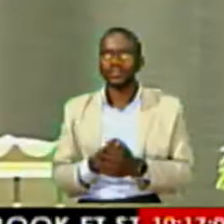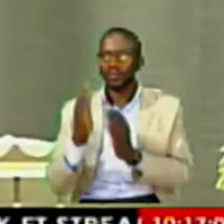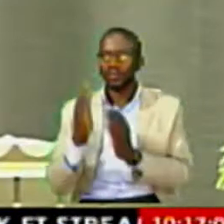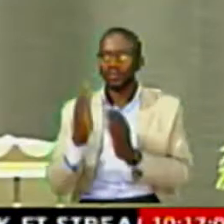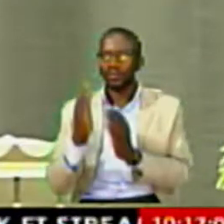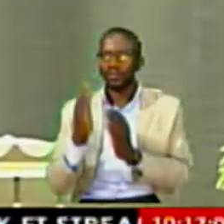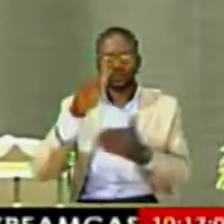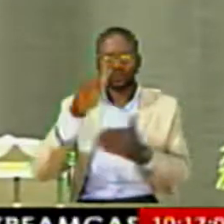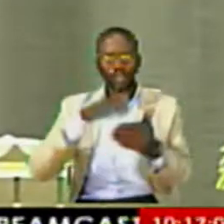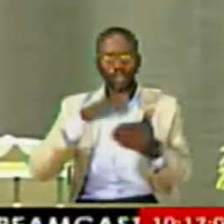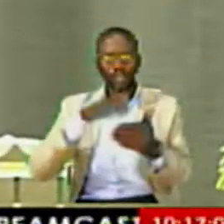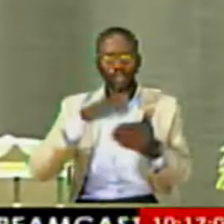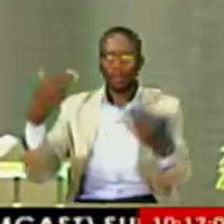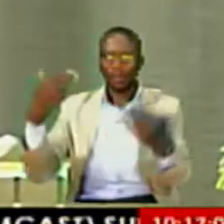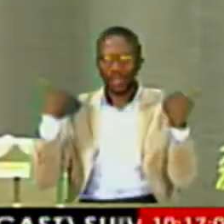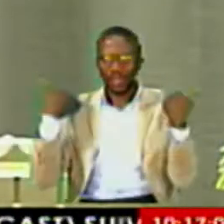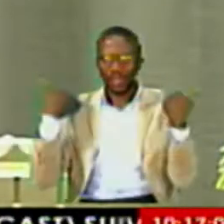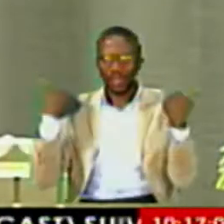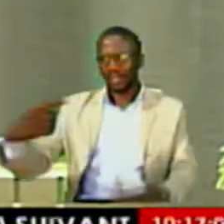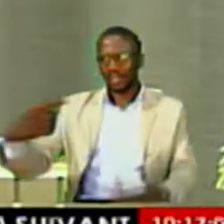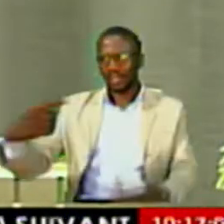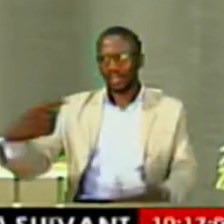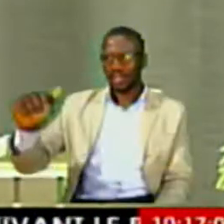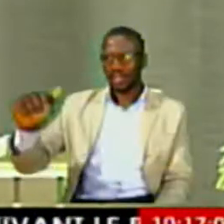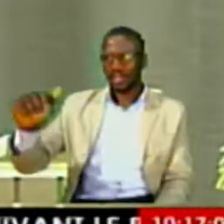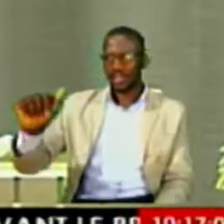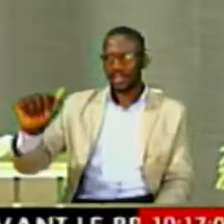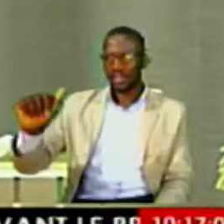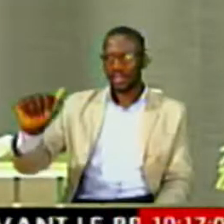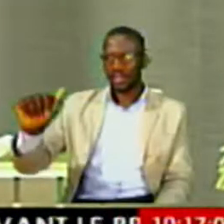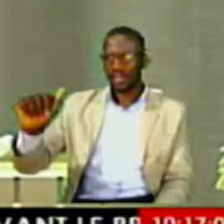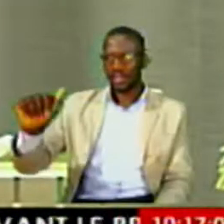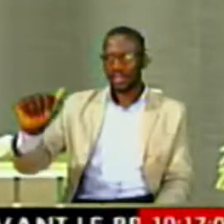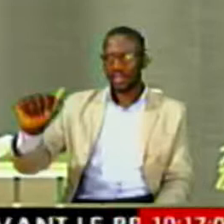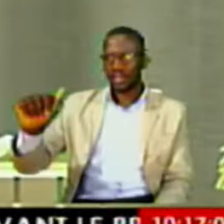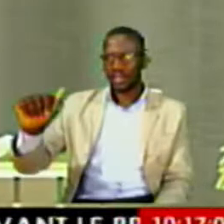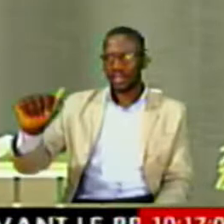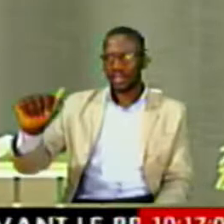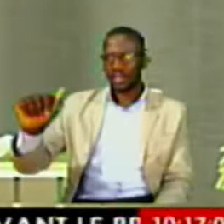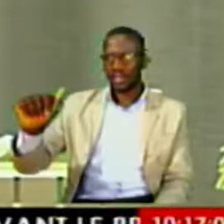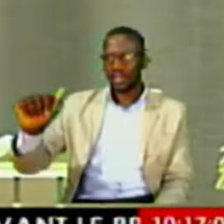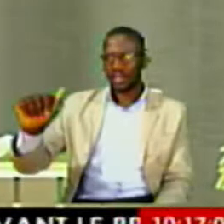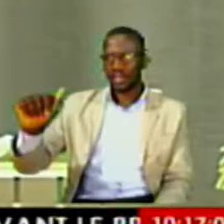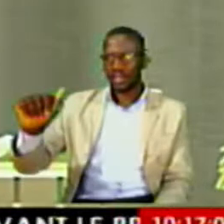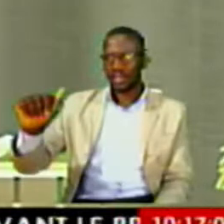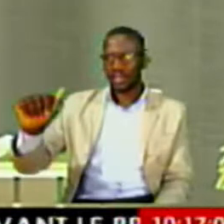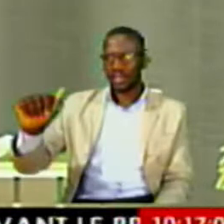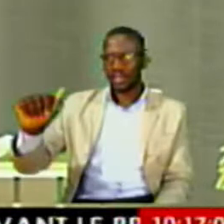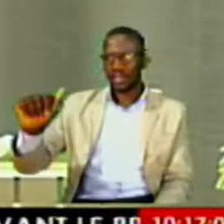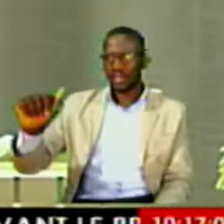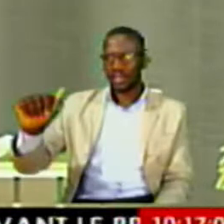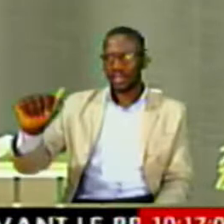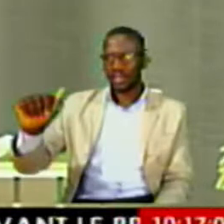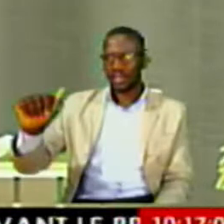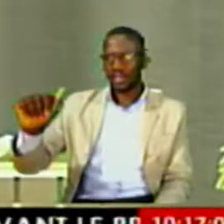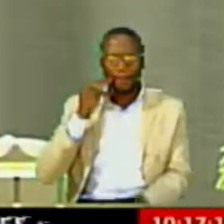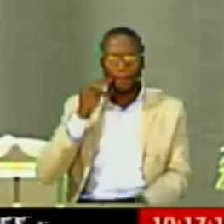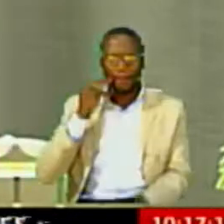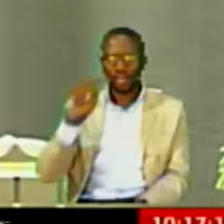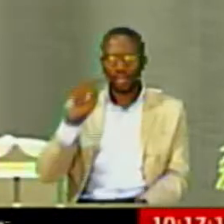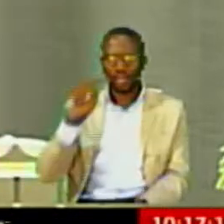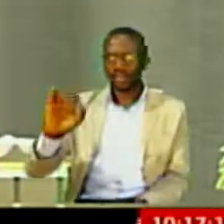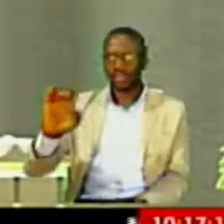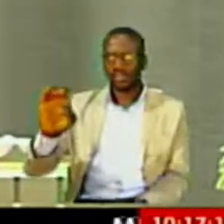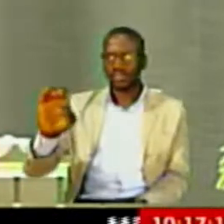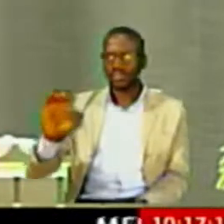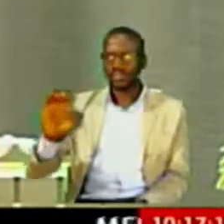l'ange Gabriel, God sent the angel Gabriel, à une vierge Marie, to a virgin called Mary, à une vierge fiancée